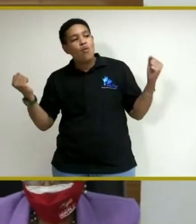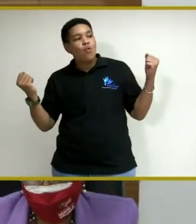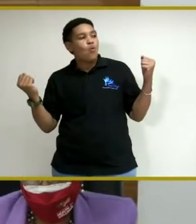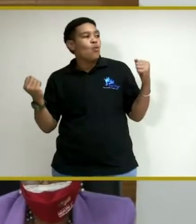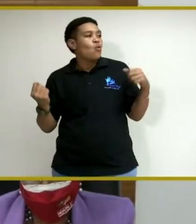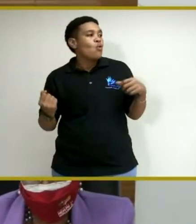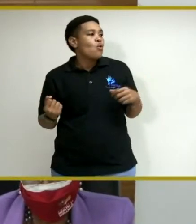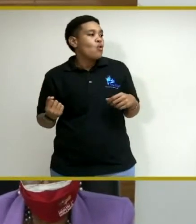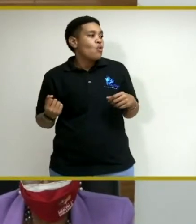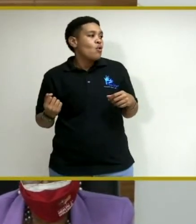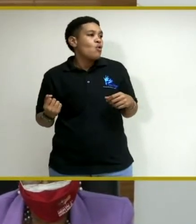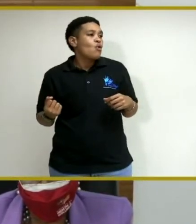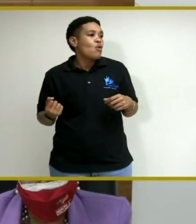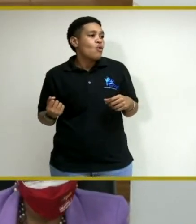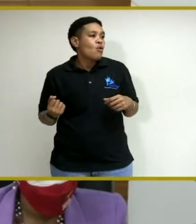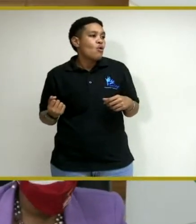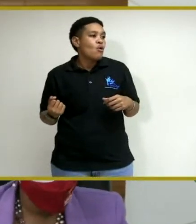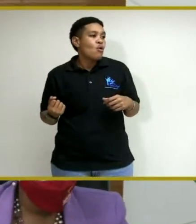About